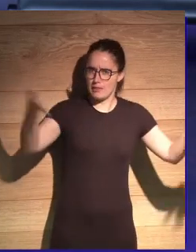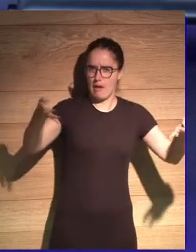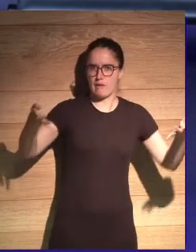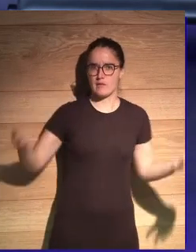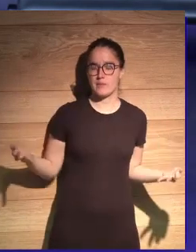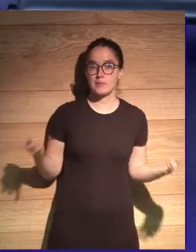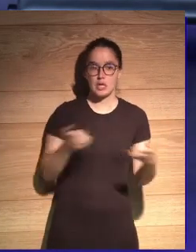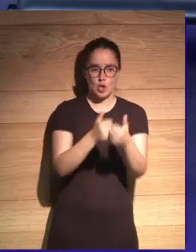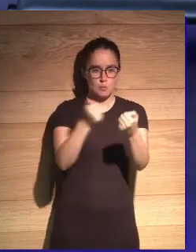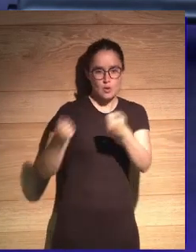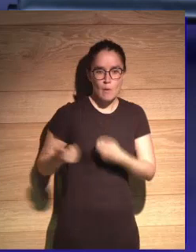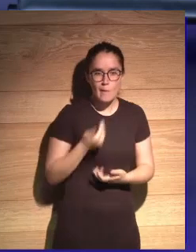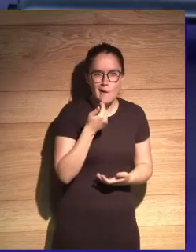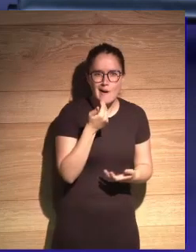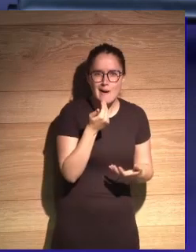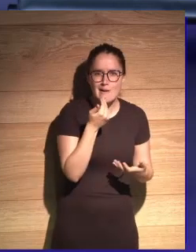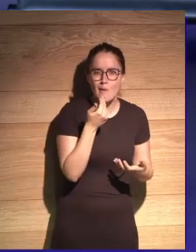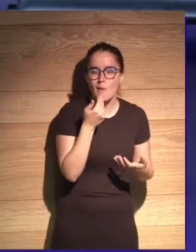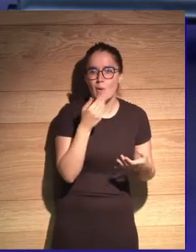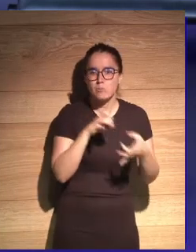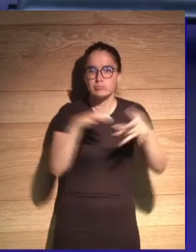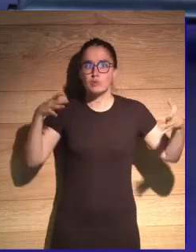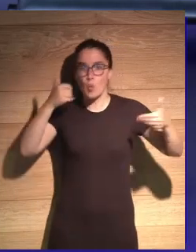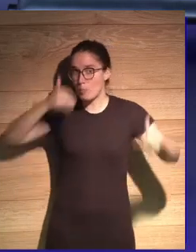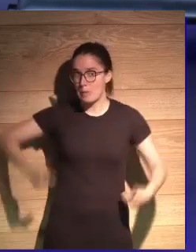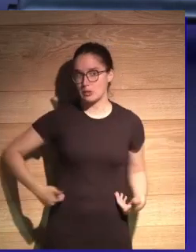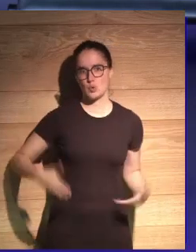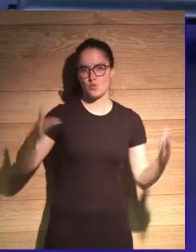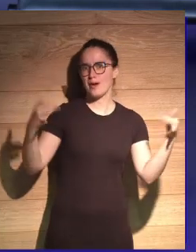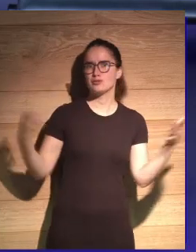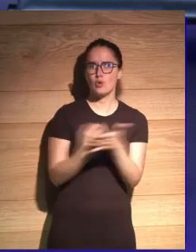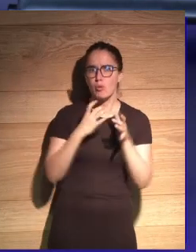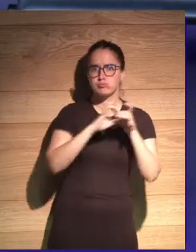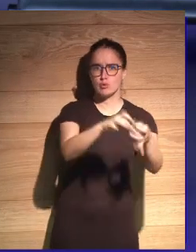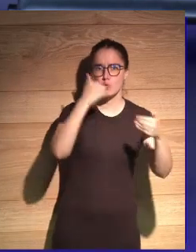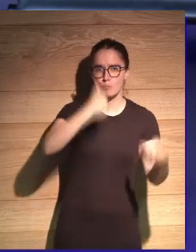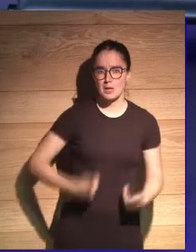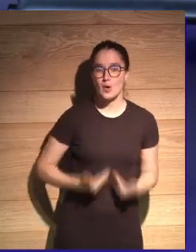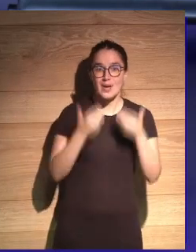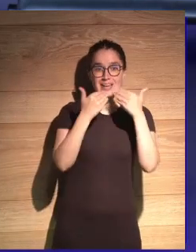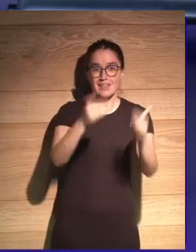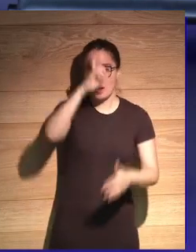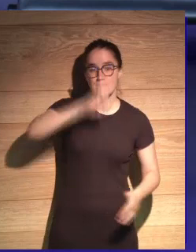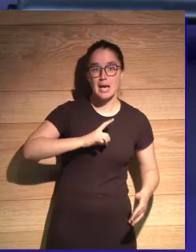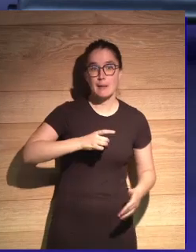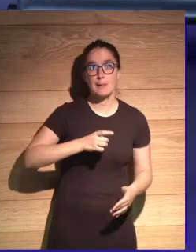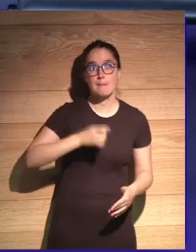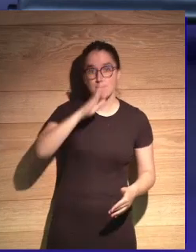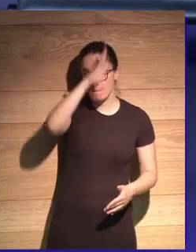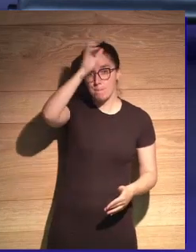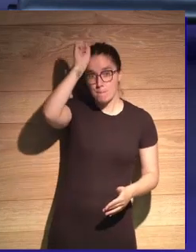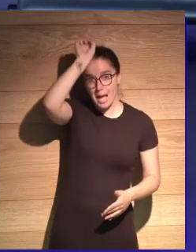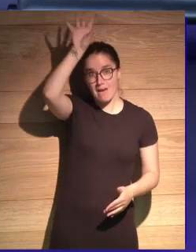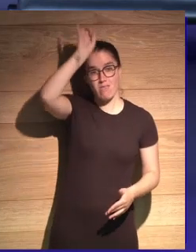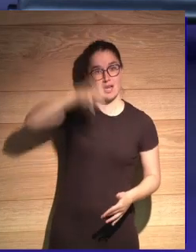critical contemplation. There's nothing in video games that's foreign to the human